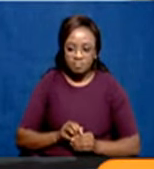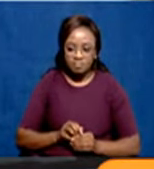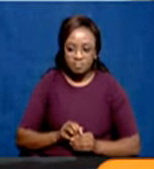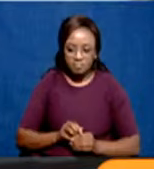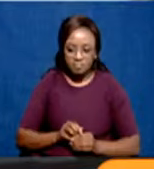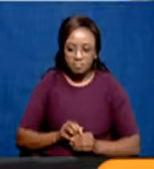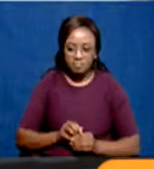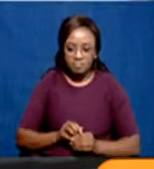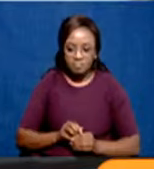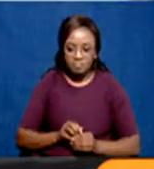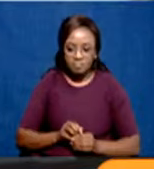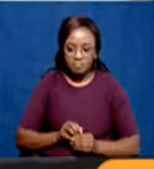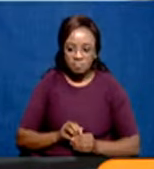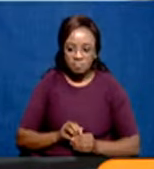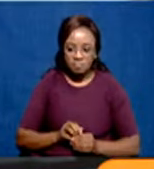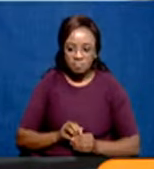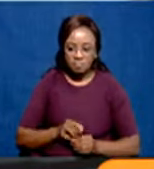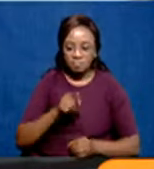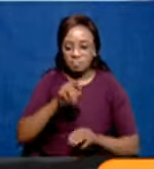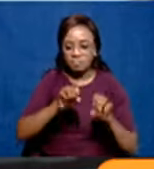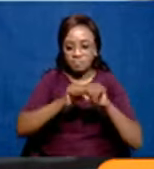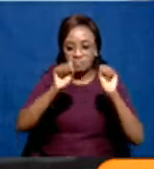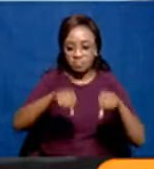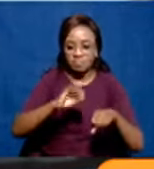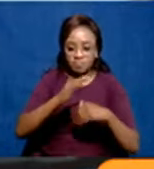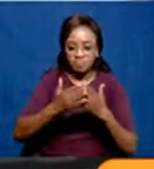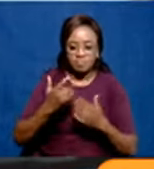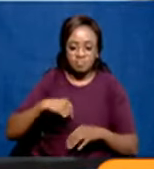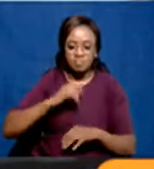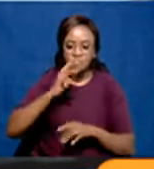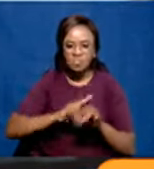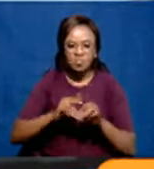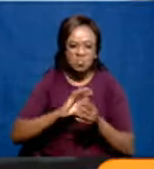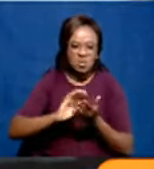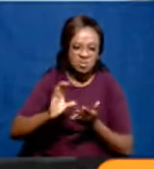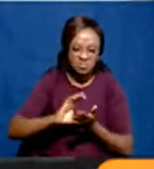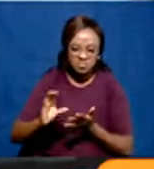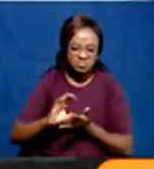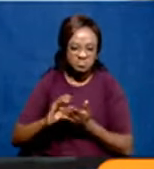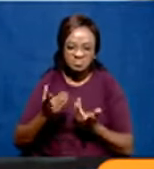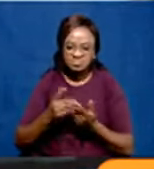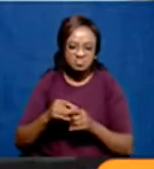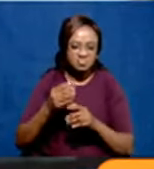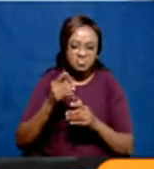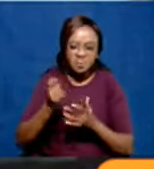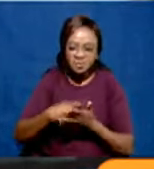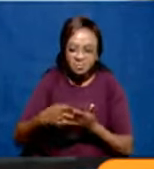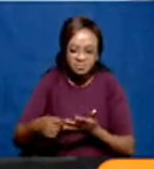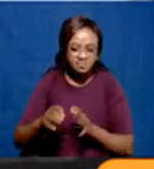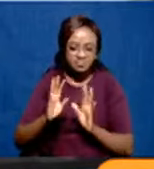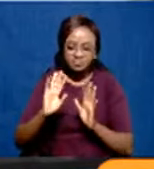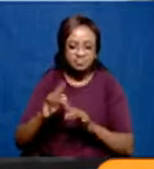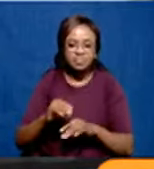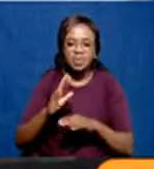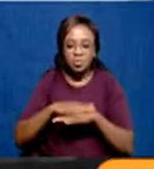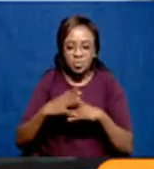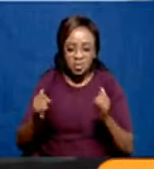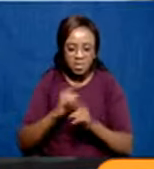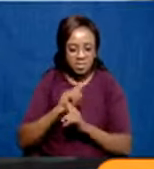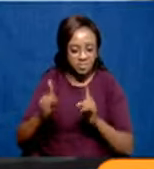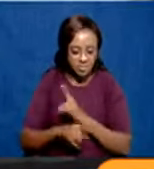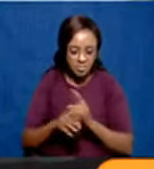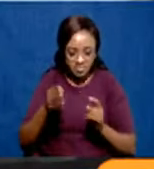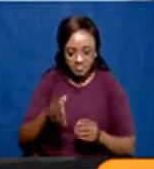system that is going to become paperless, so that you've got a lot of dashboards that are able to flag any unusual activity. That is number one. But